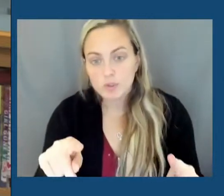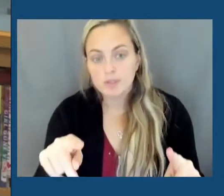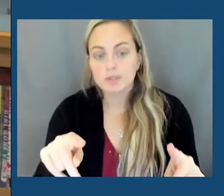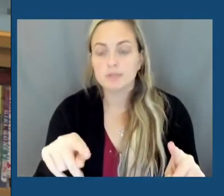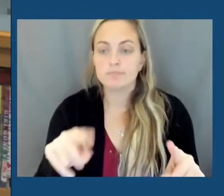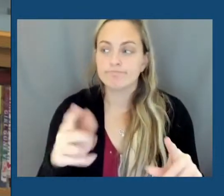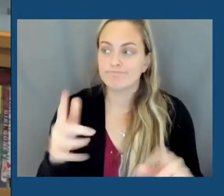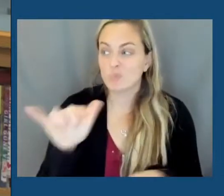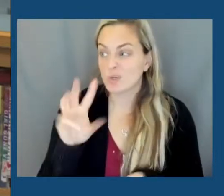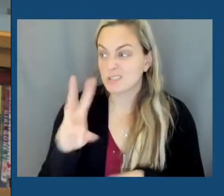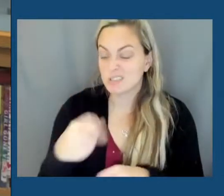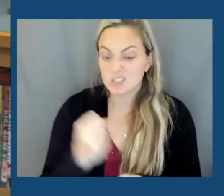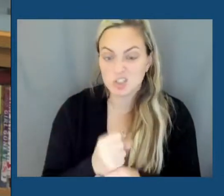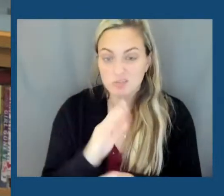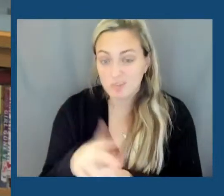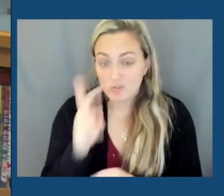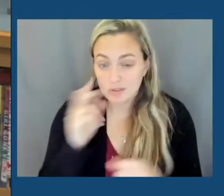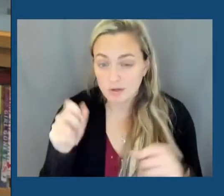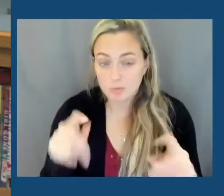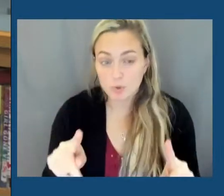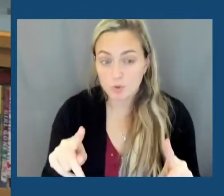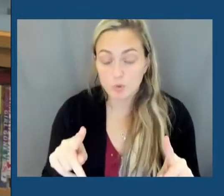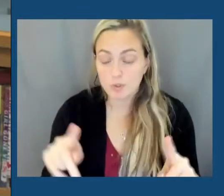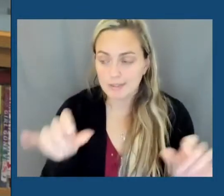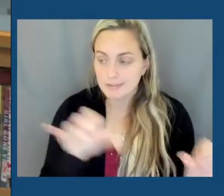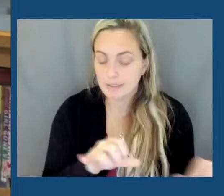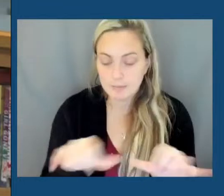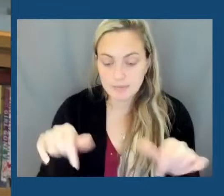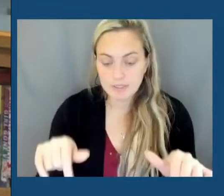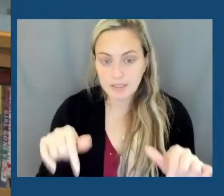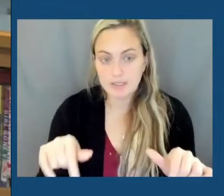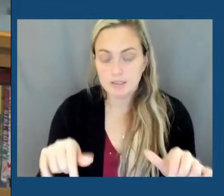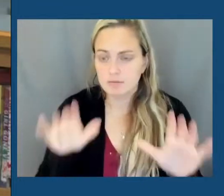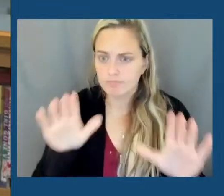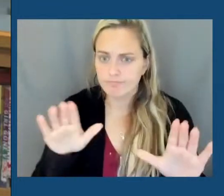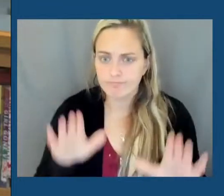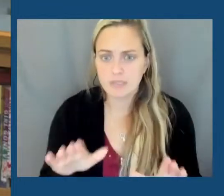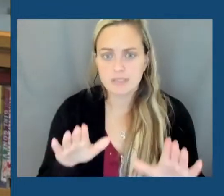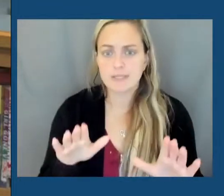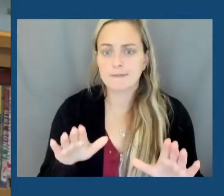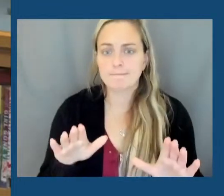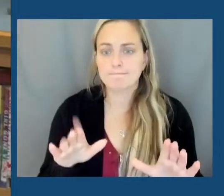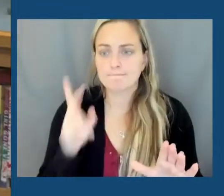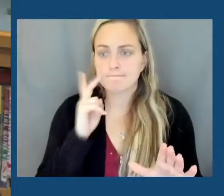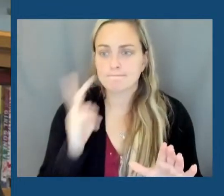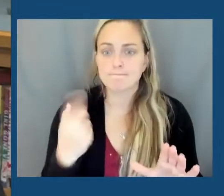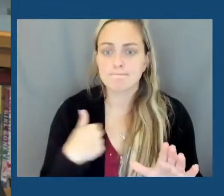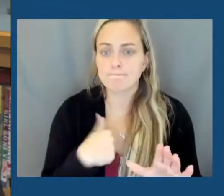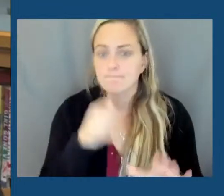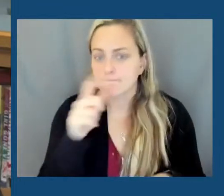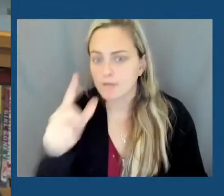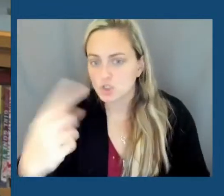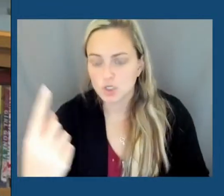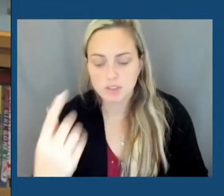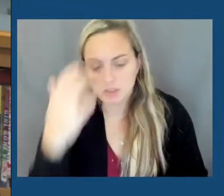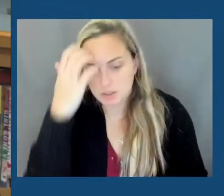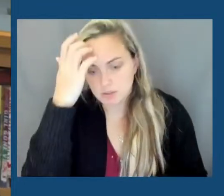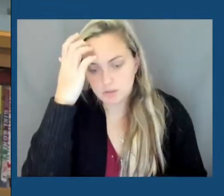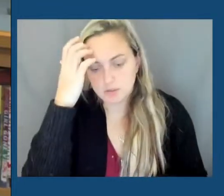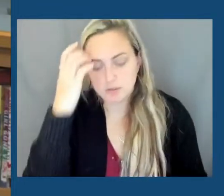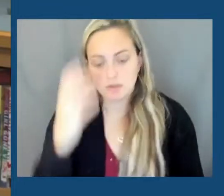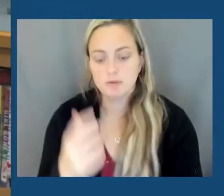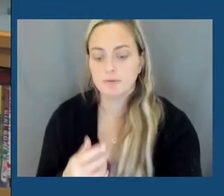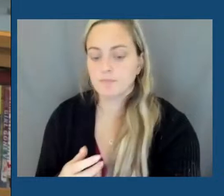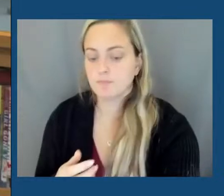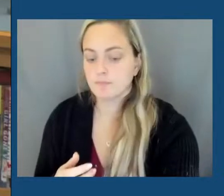years, I've never seen an opportunity like this. And it's amazing to see that we're not just going with Micron. You're looking at